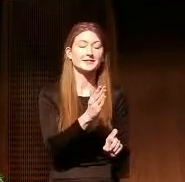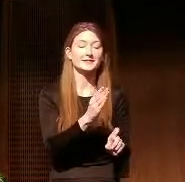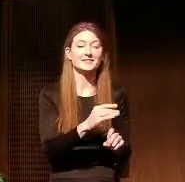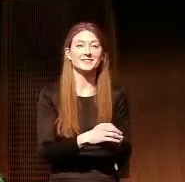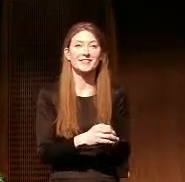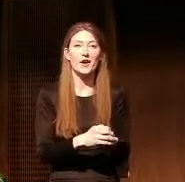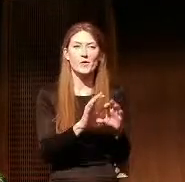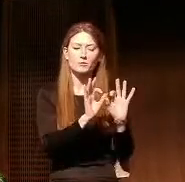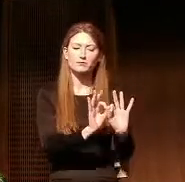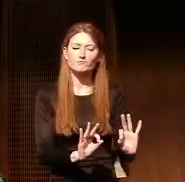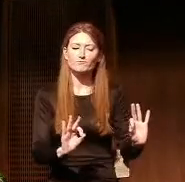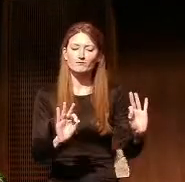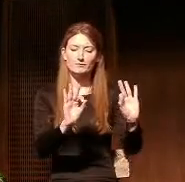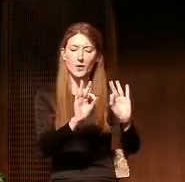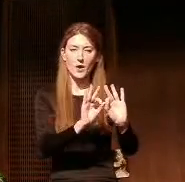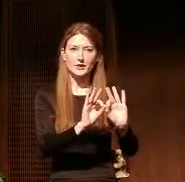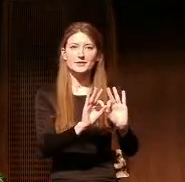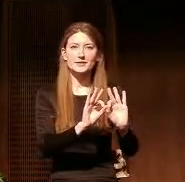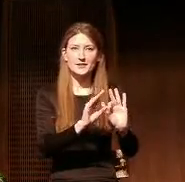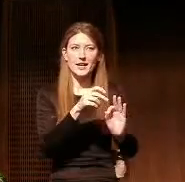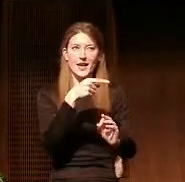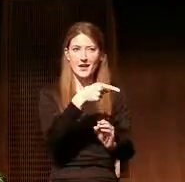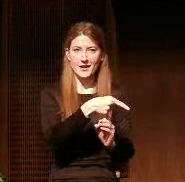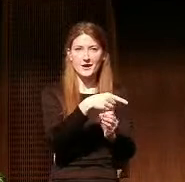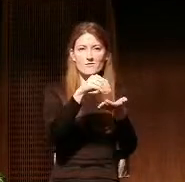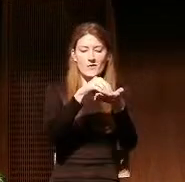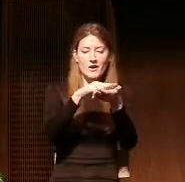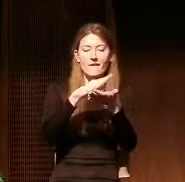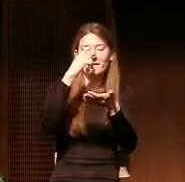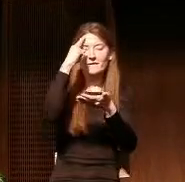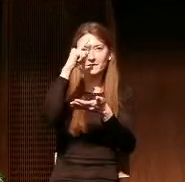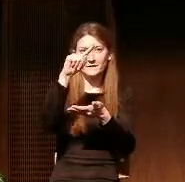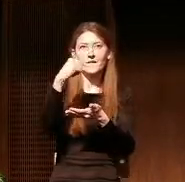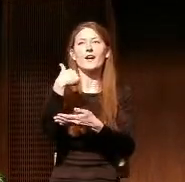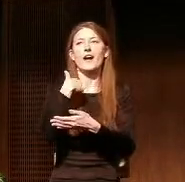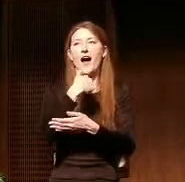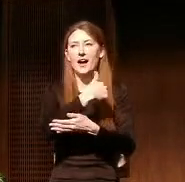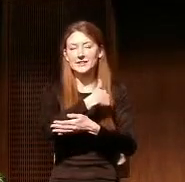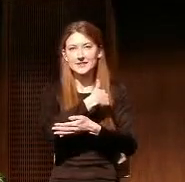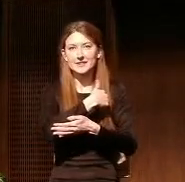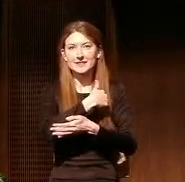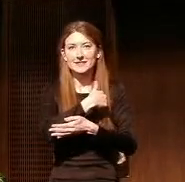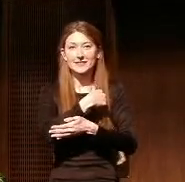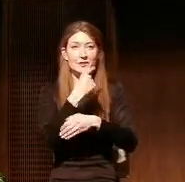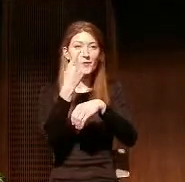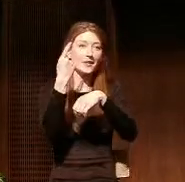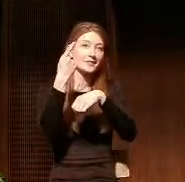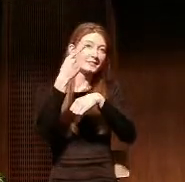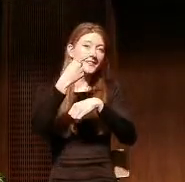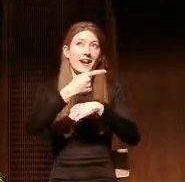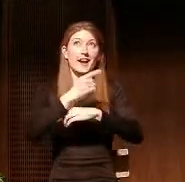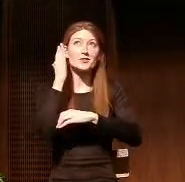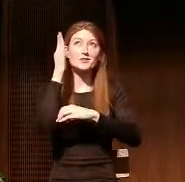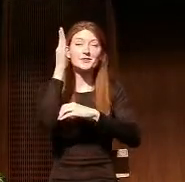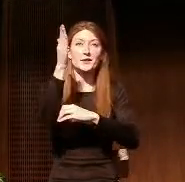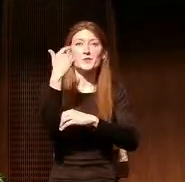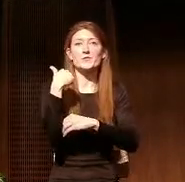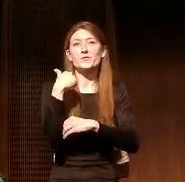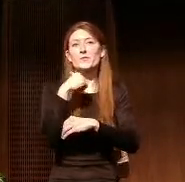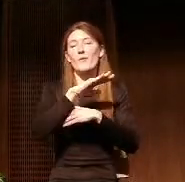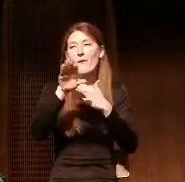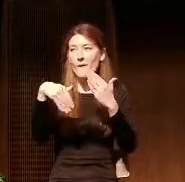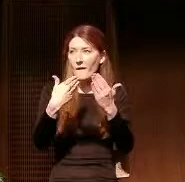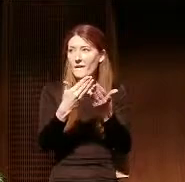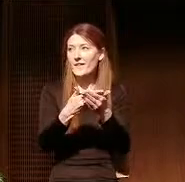It was important that he record it for us. Because one of these days, we'll all